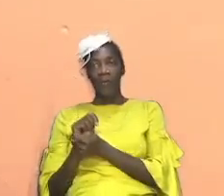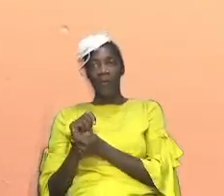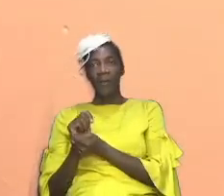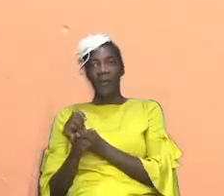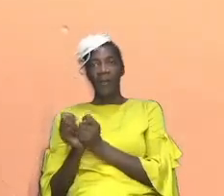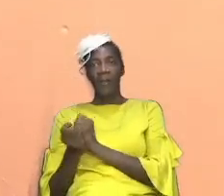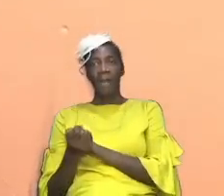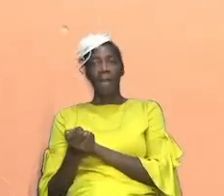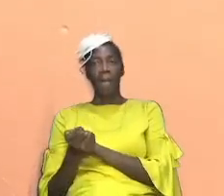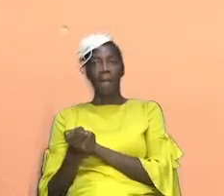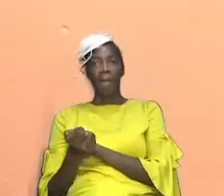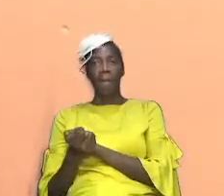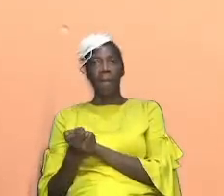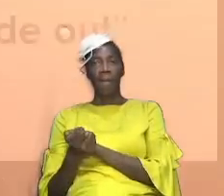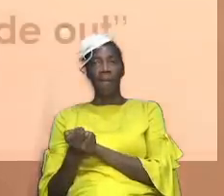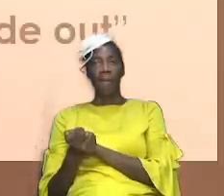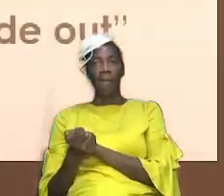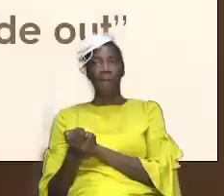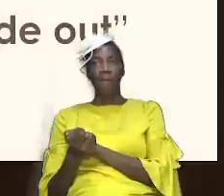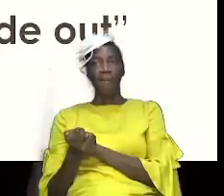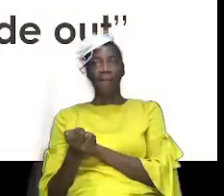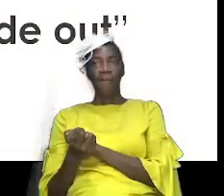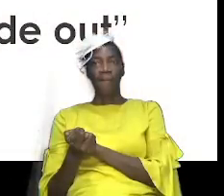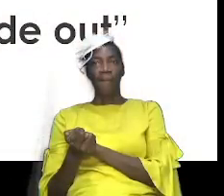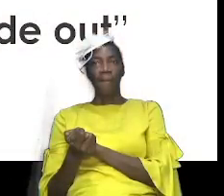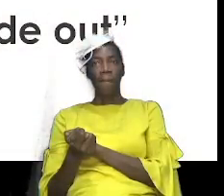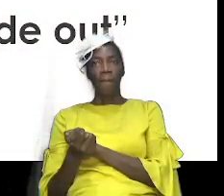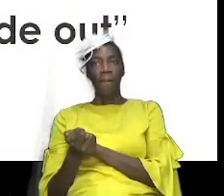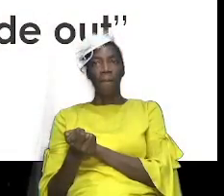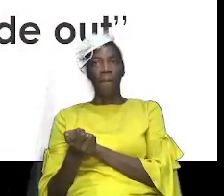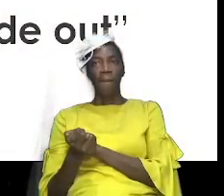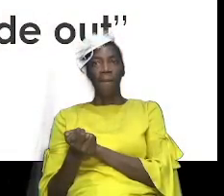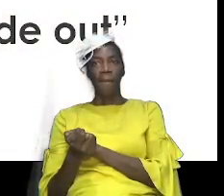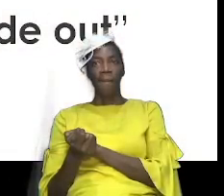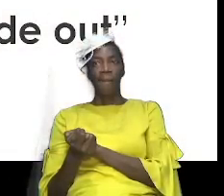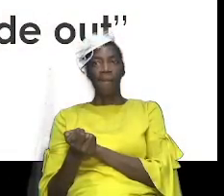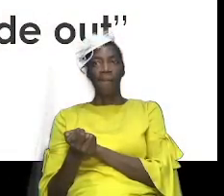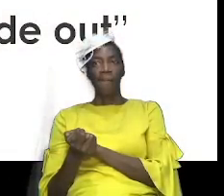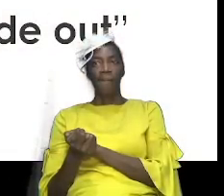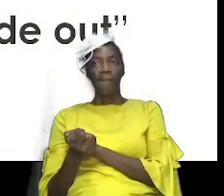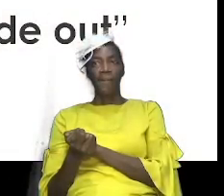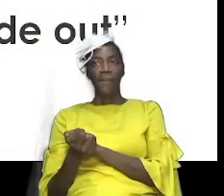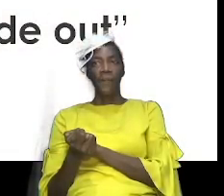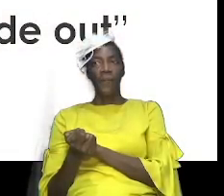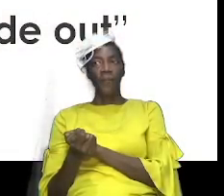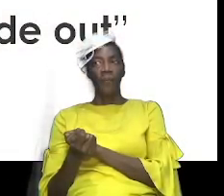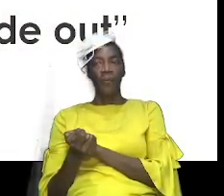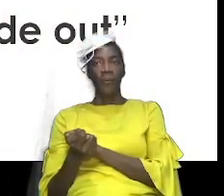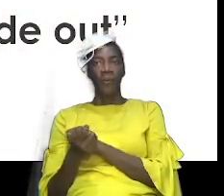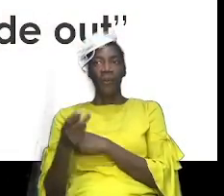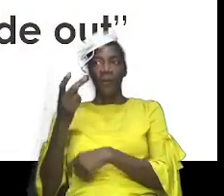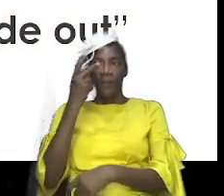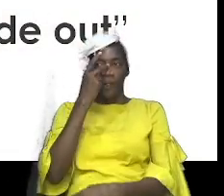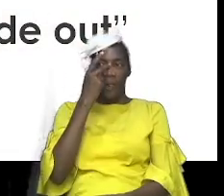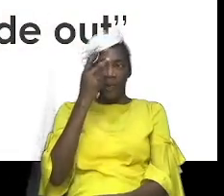will be looking at, and let's put it up on the board, we will be looking